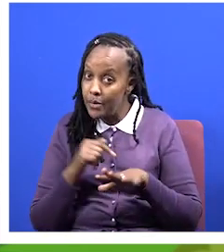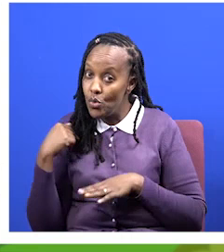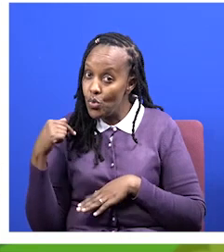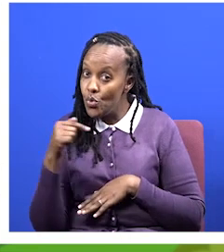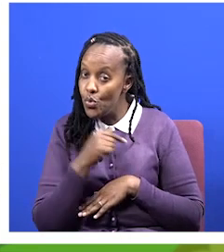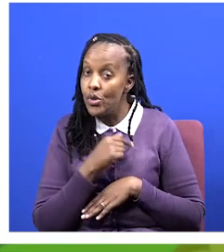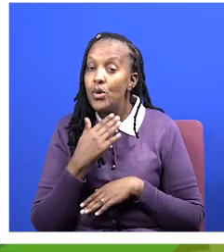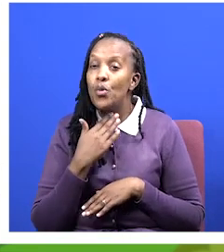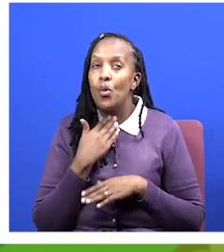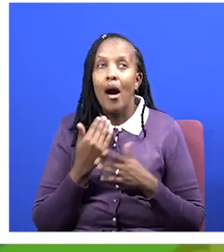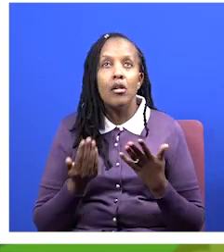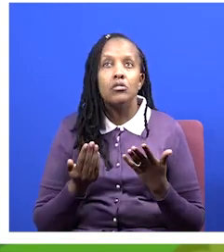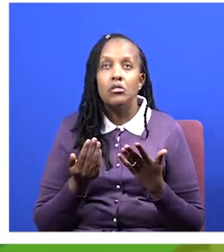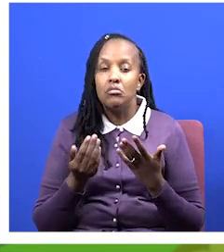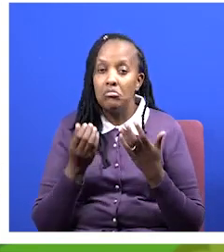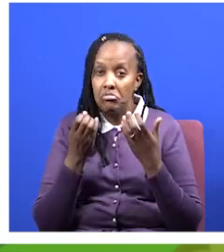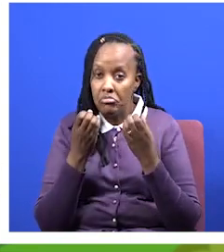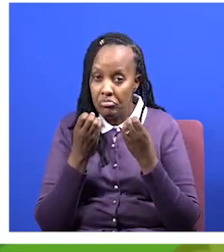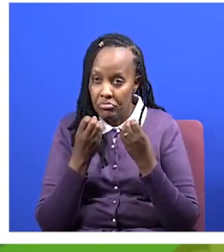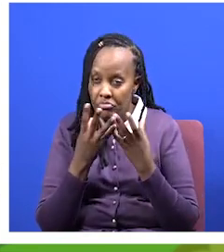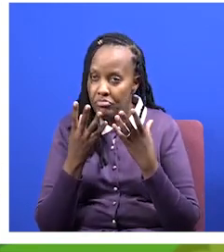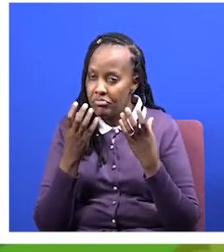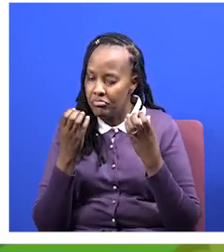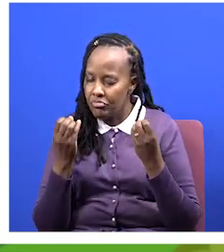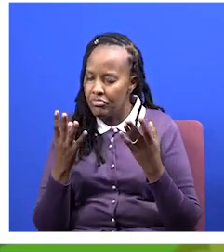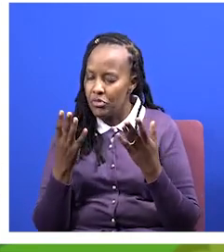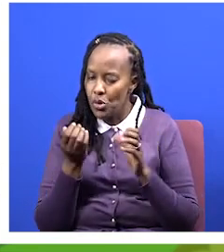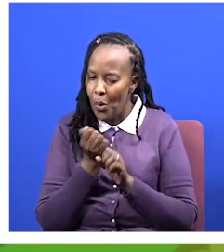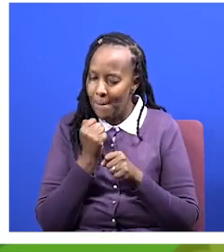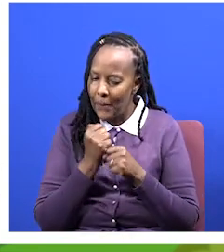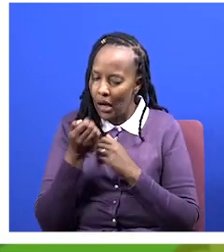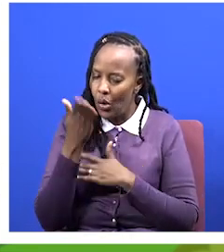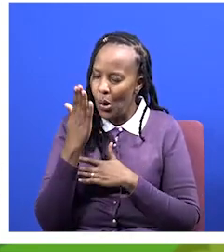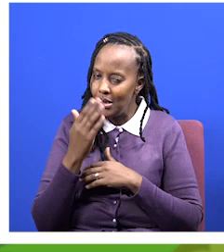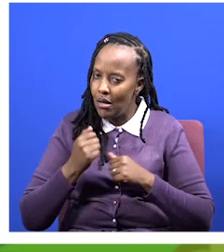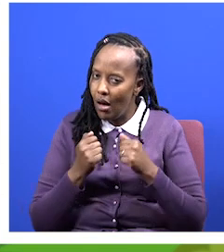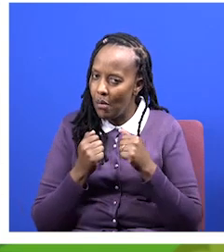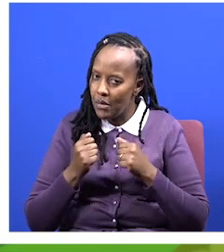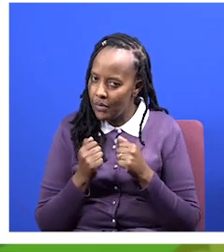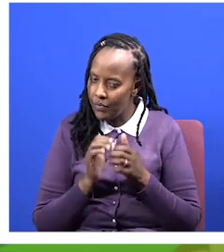When we want very much to please God,